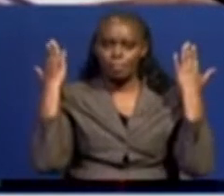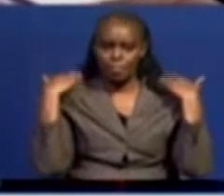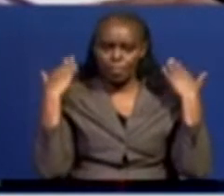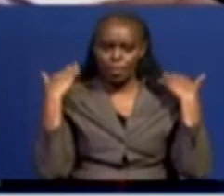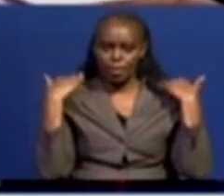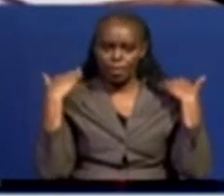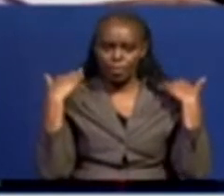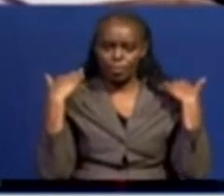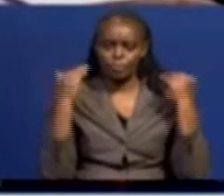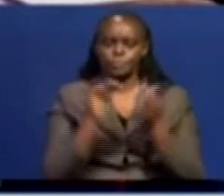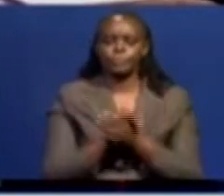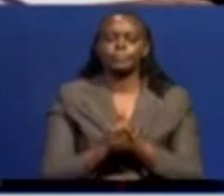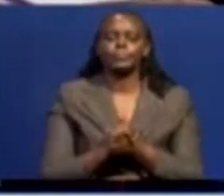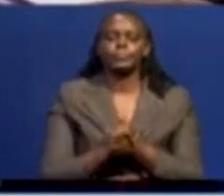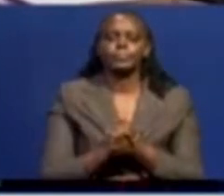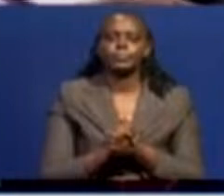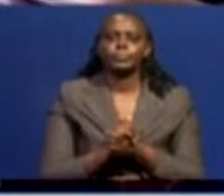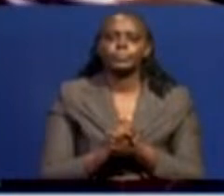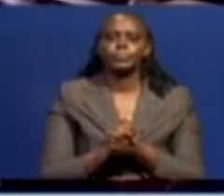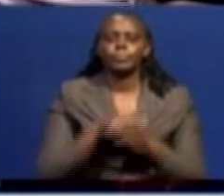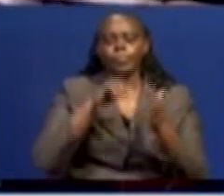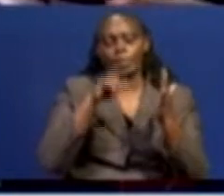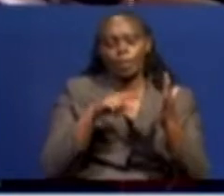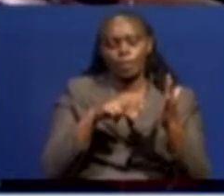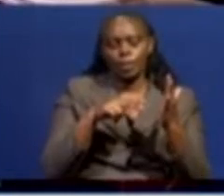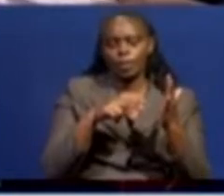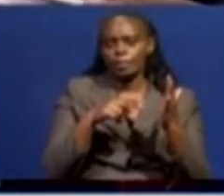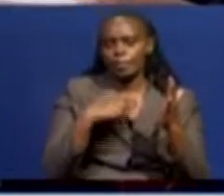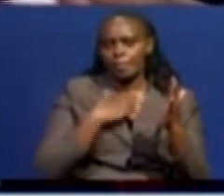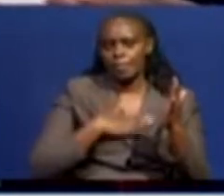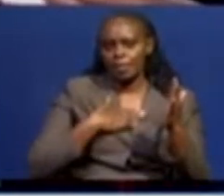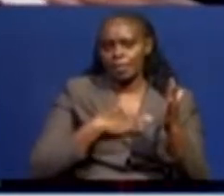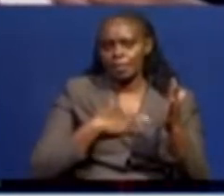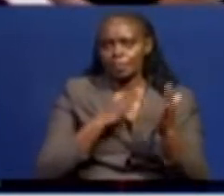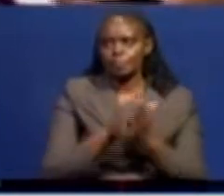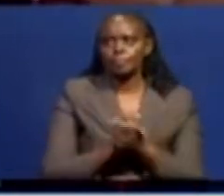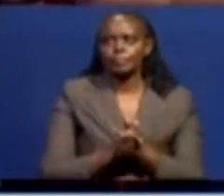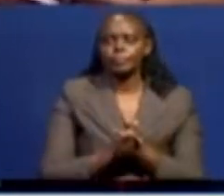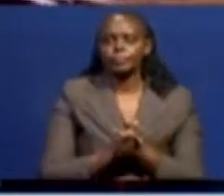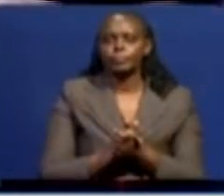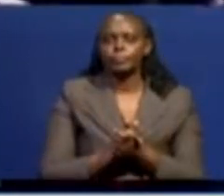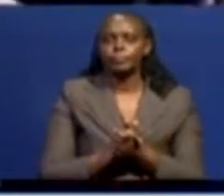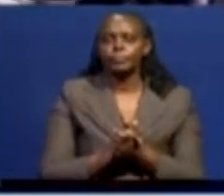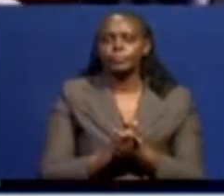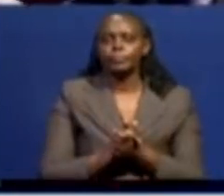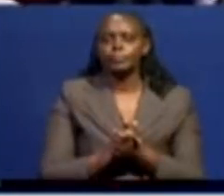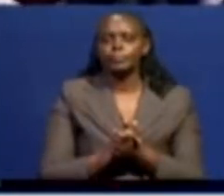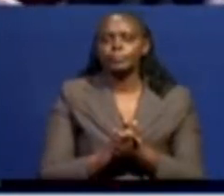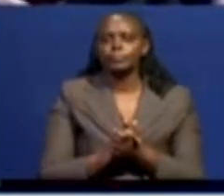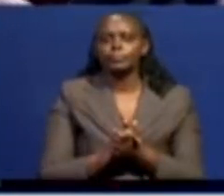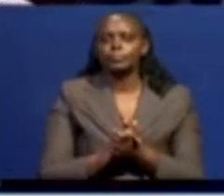Kawira Mwangaza, Governor, Meru County. Would you kindly read the conclusion?